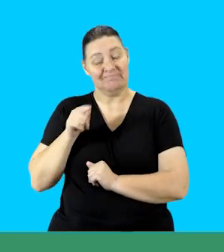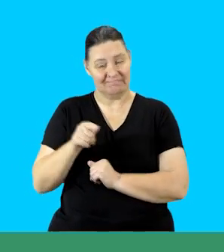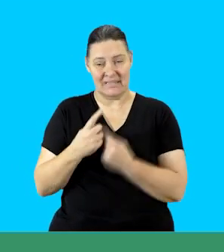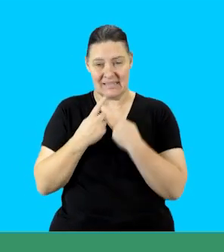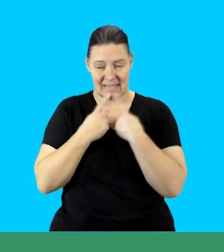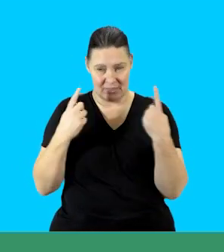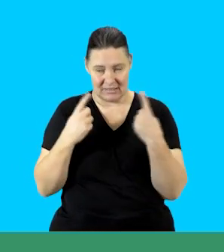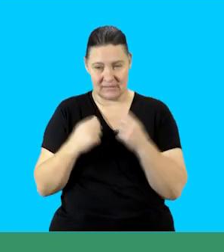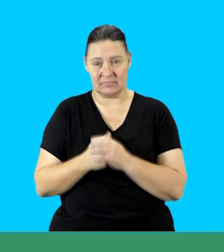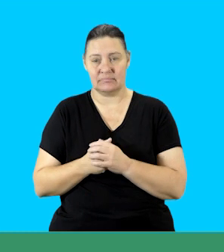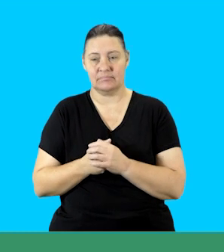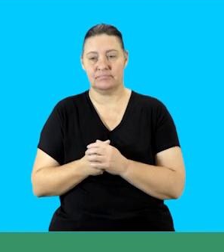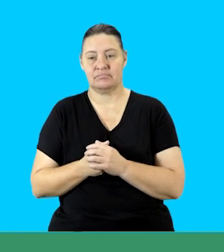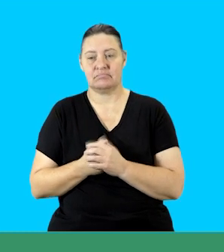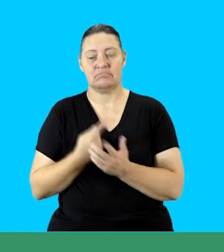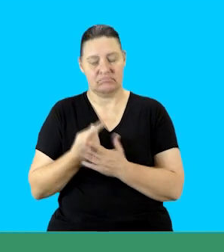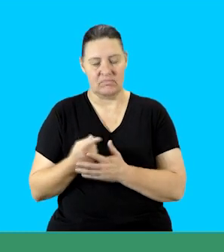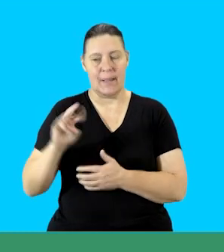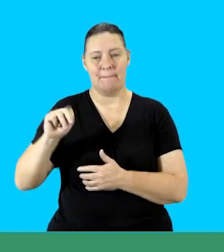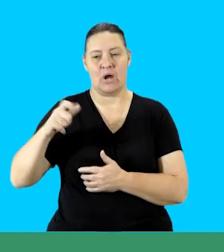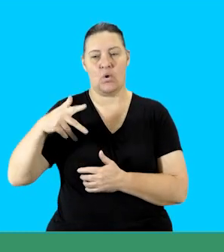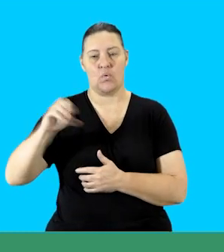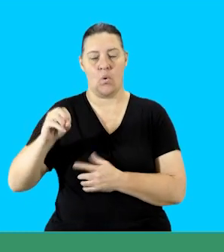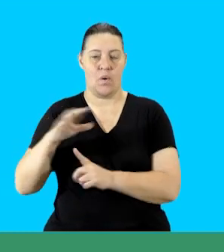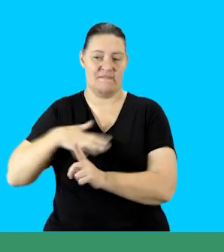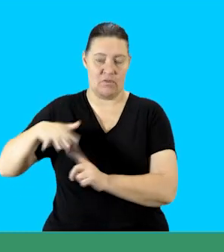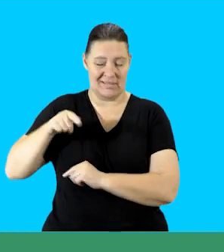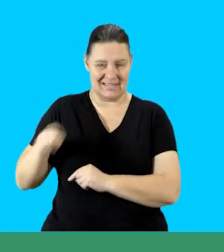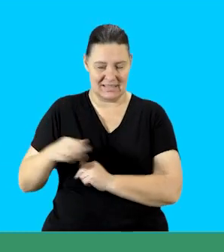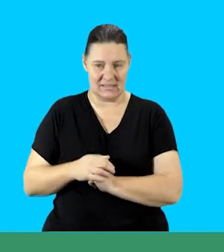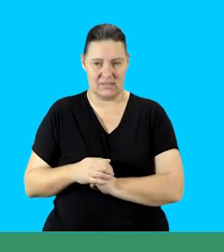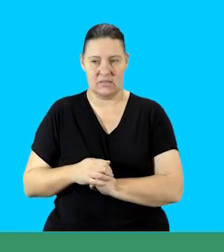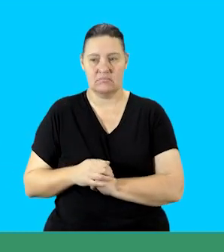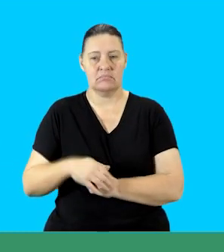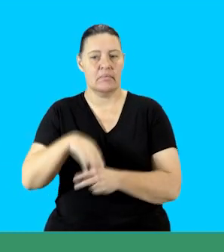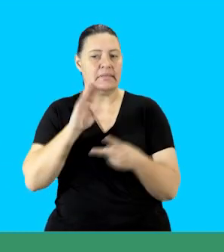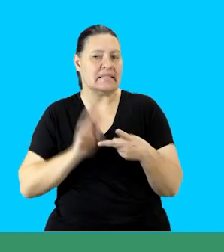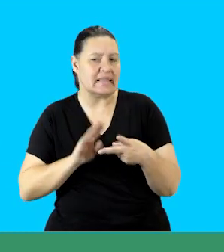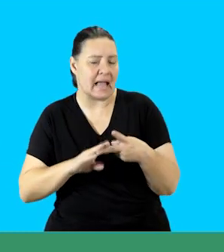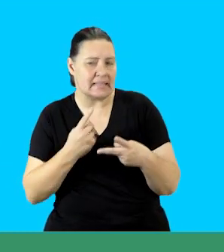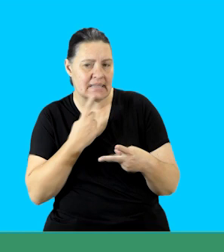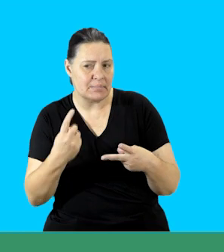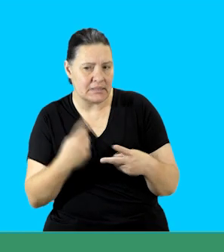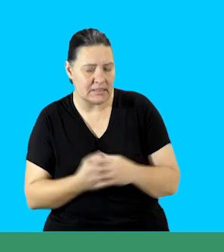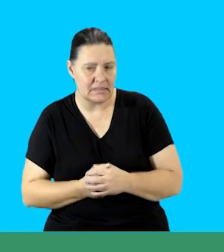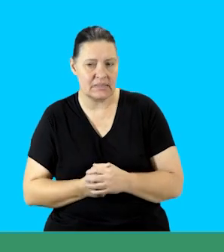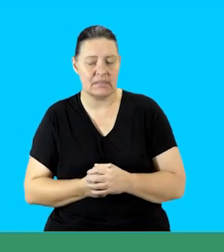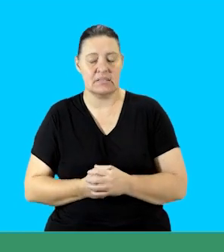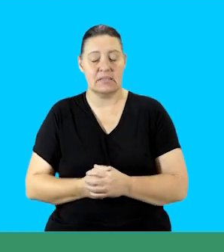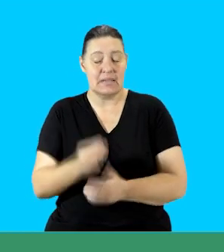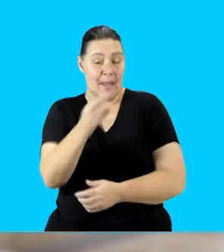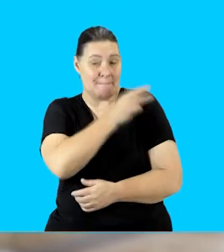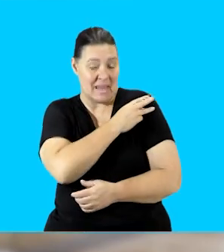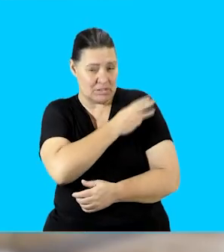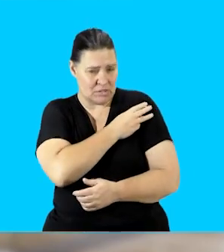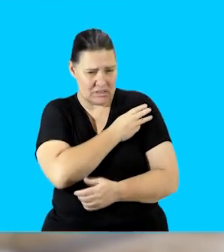statement. The management, where do we find management? We find management inside the business. So the